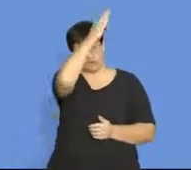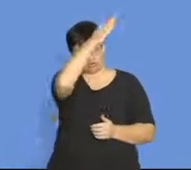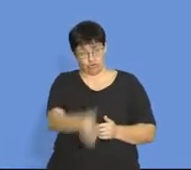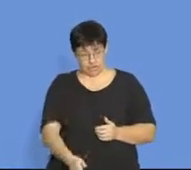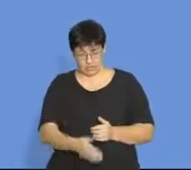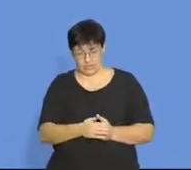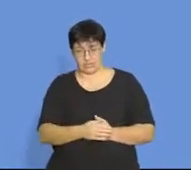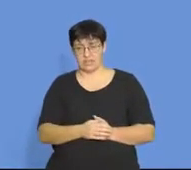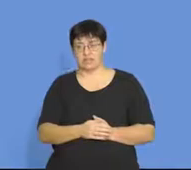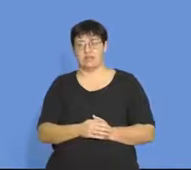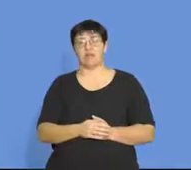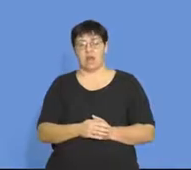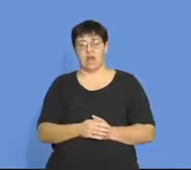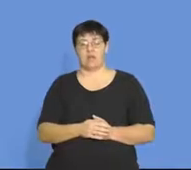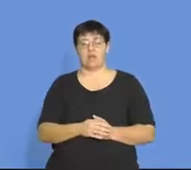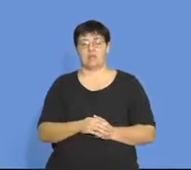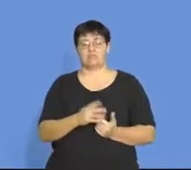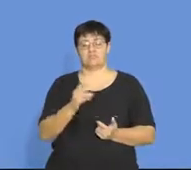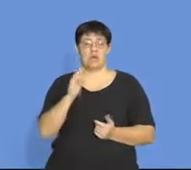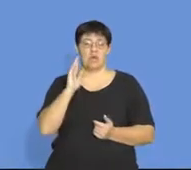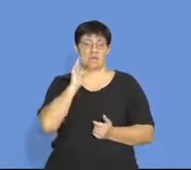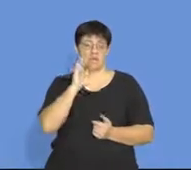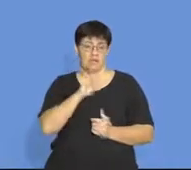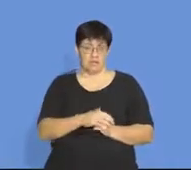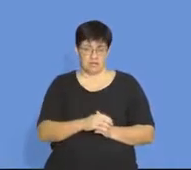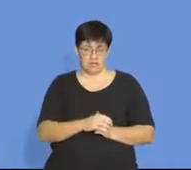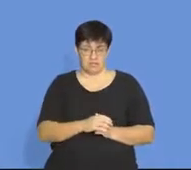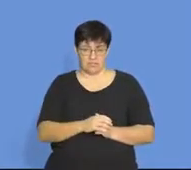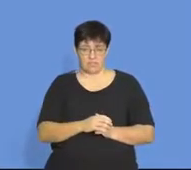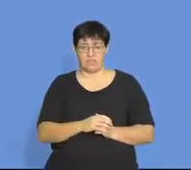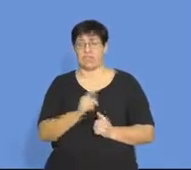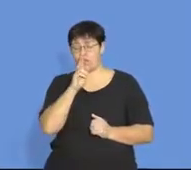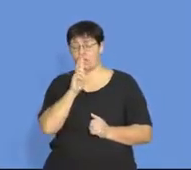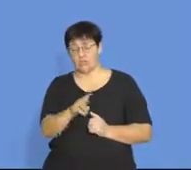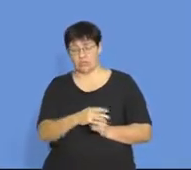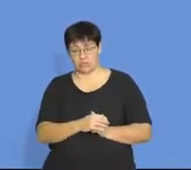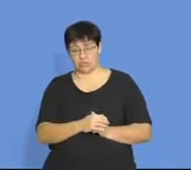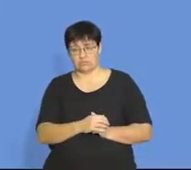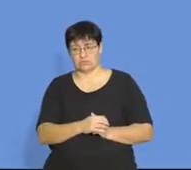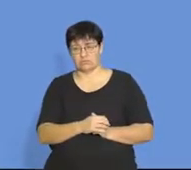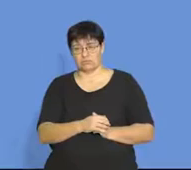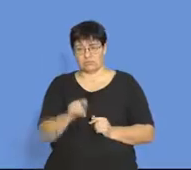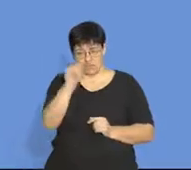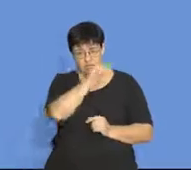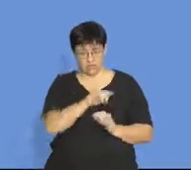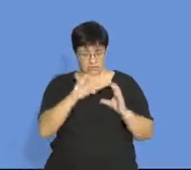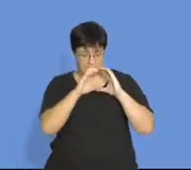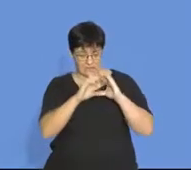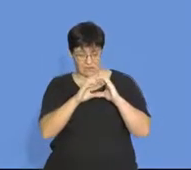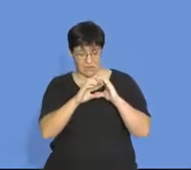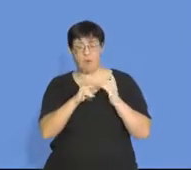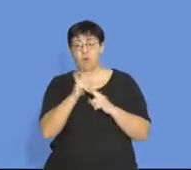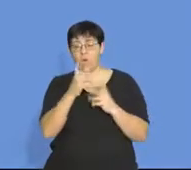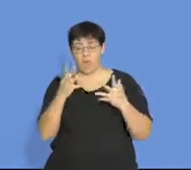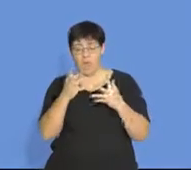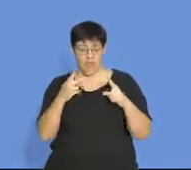second equation will be a straight line, which will be the purple line there. Now, if I zoom in this region